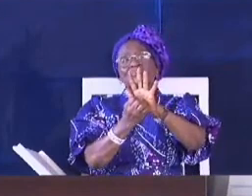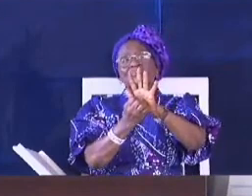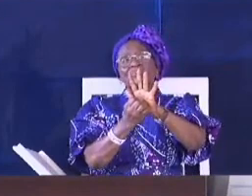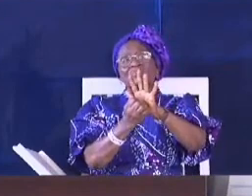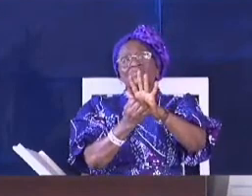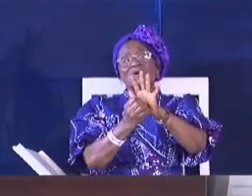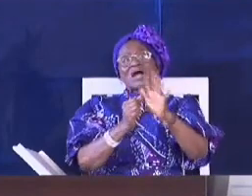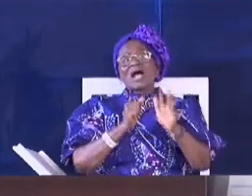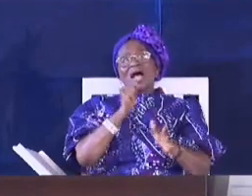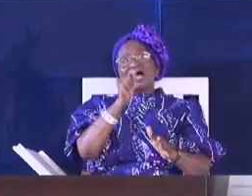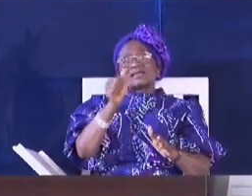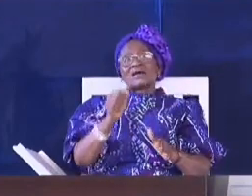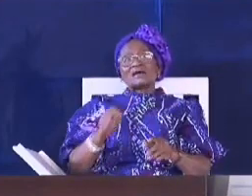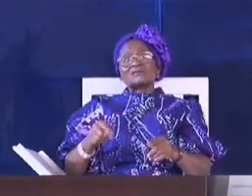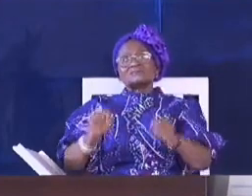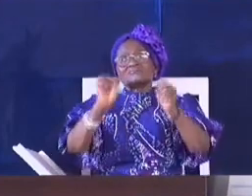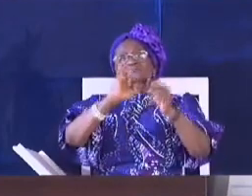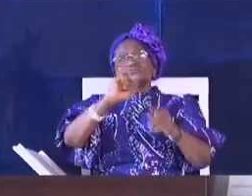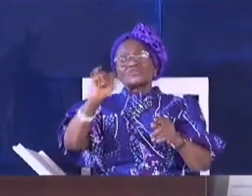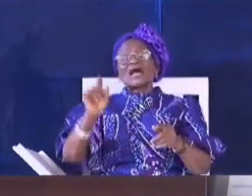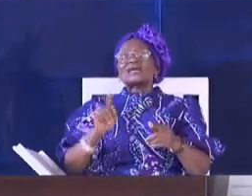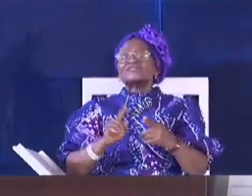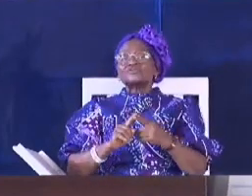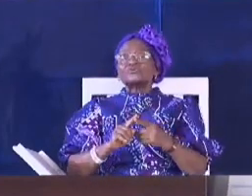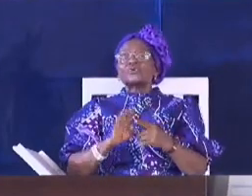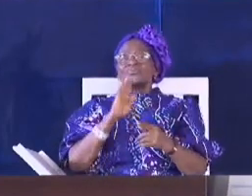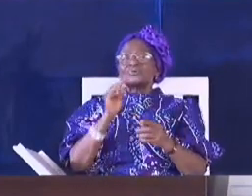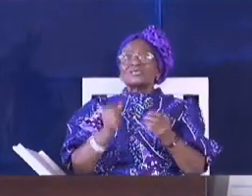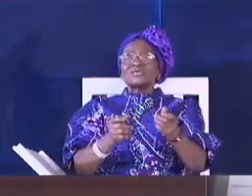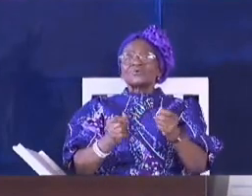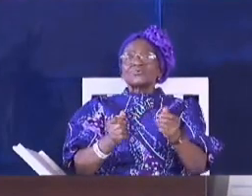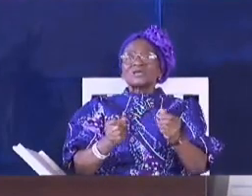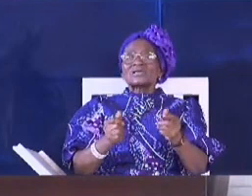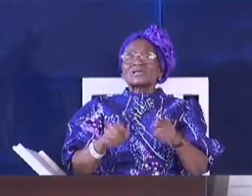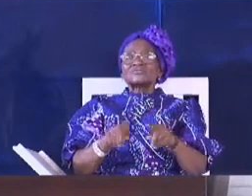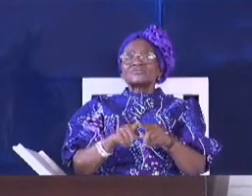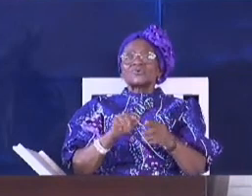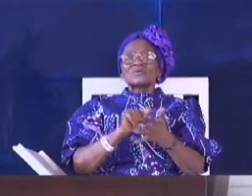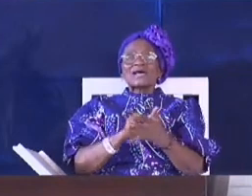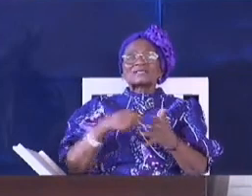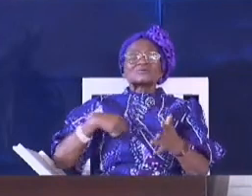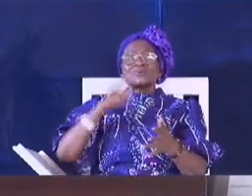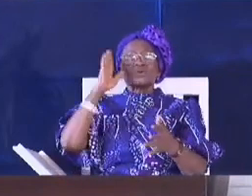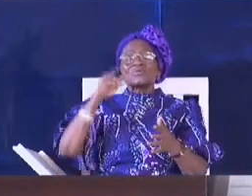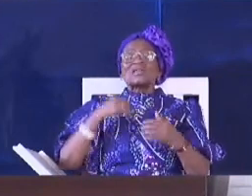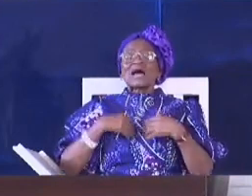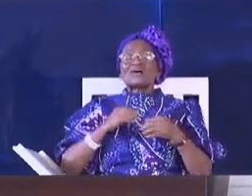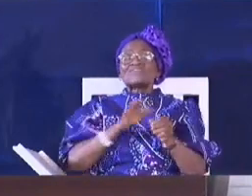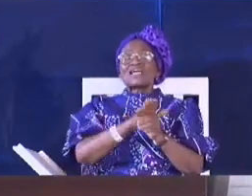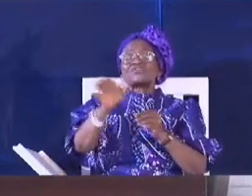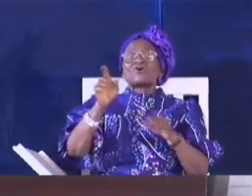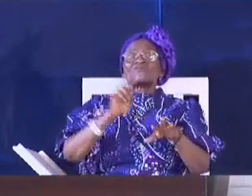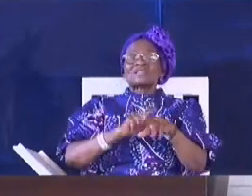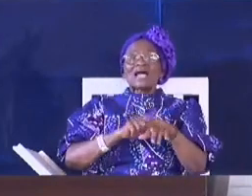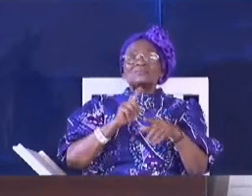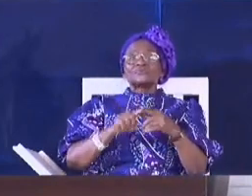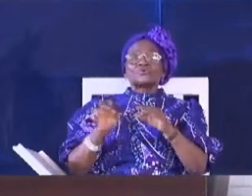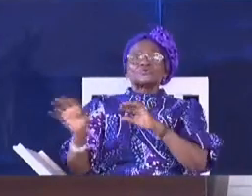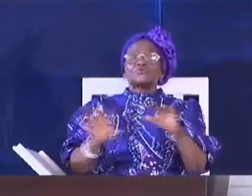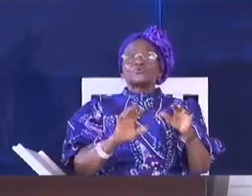I'm trying to be as brief as possible so that we'll have enough time to do our praying.